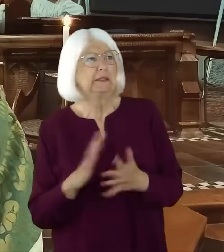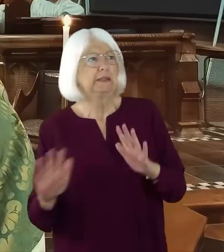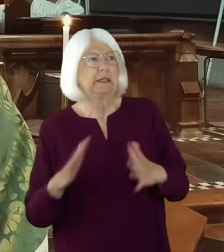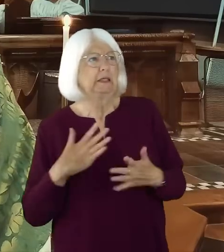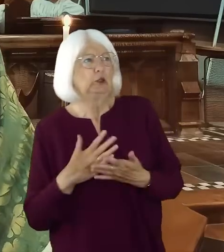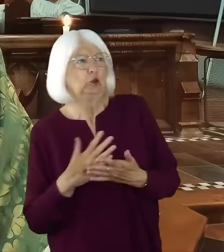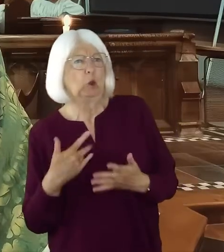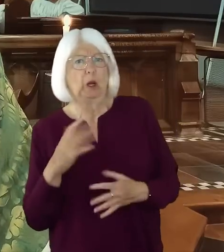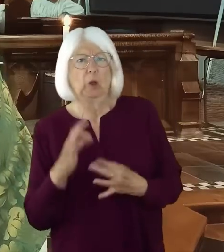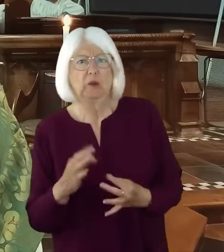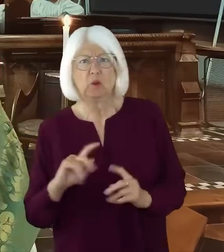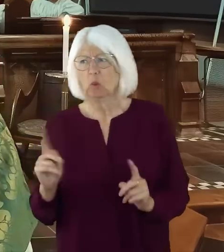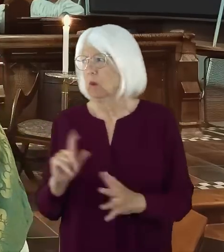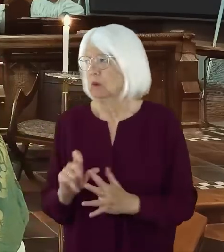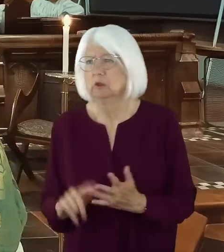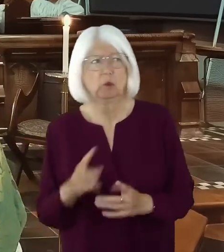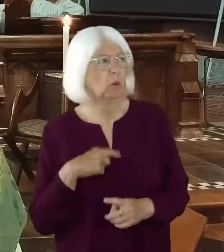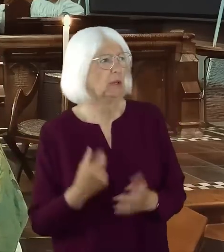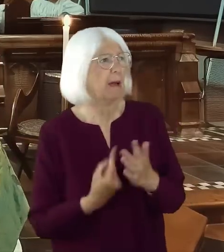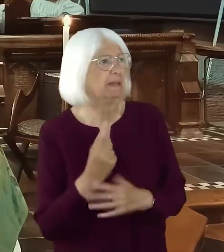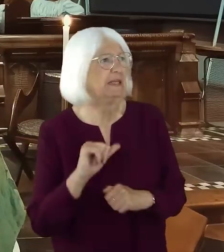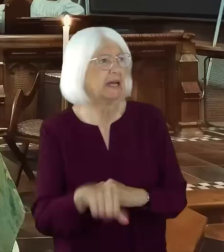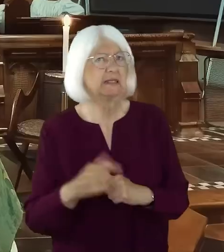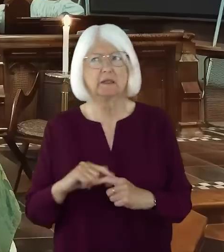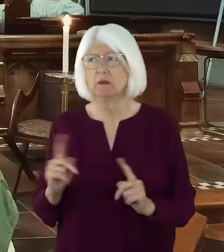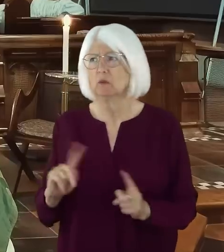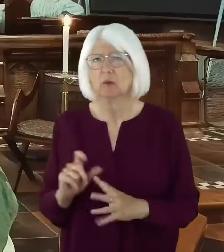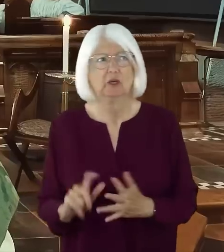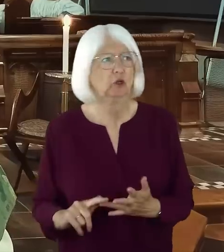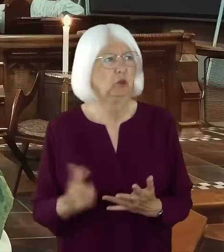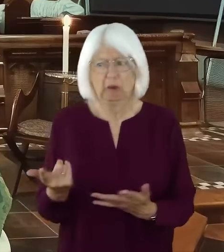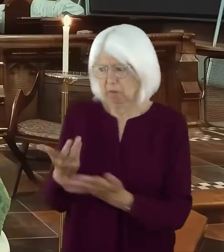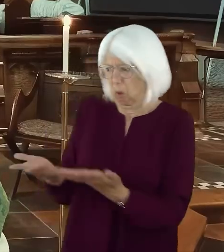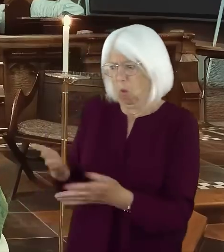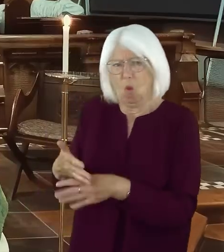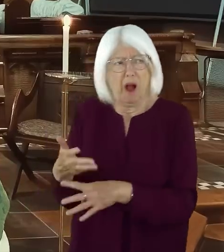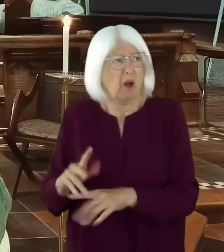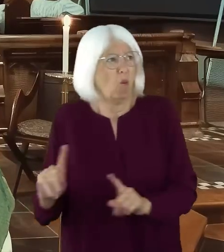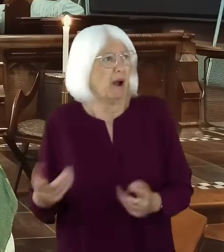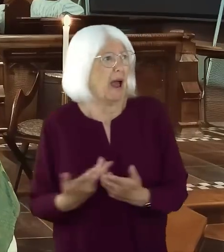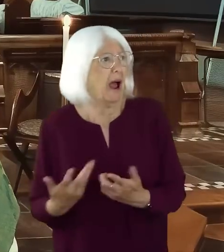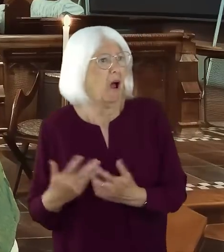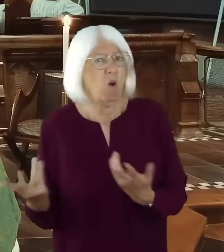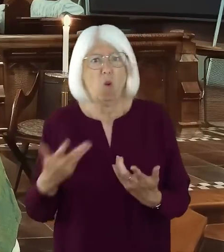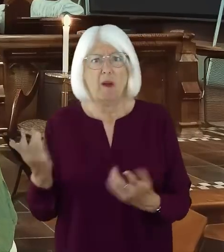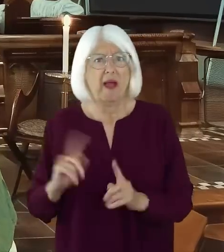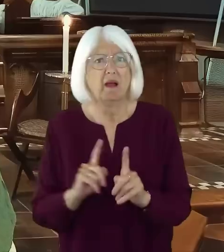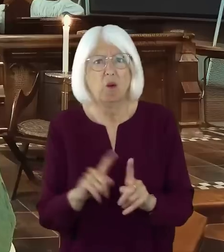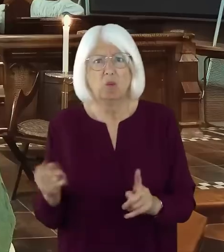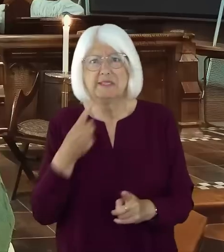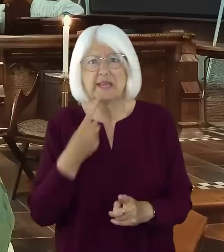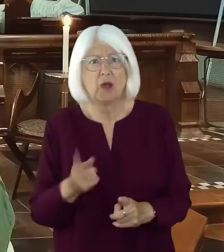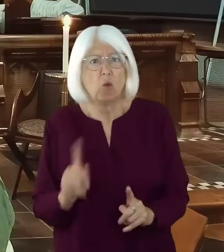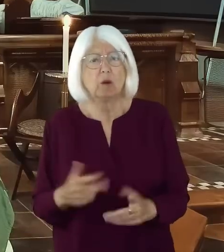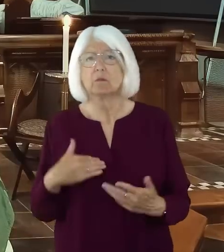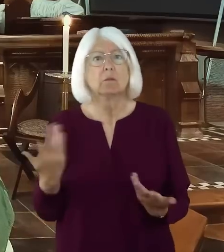hesitation. There's no question about, well, what will happen next? Or what do I do with my work? Or where will I go? Or what